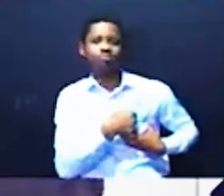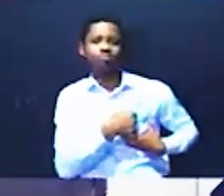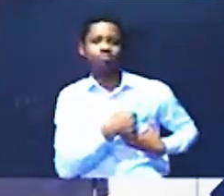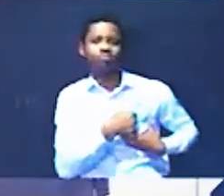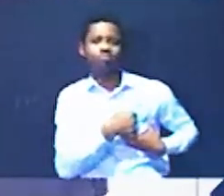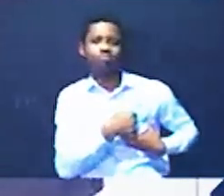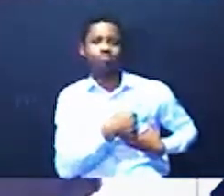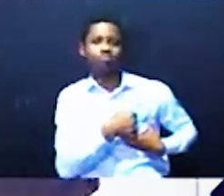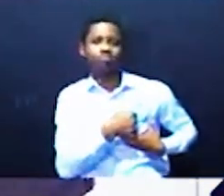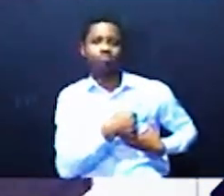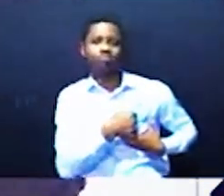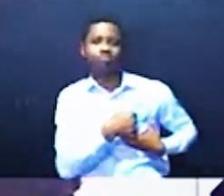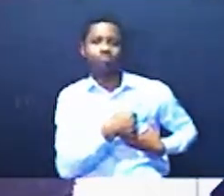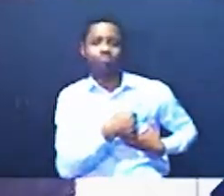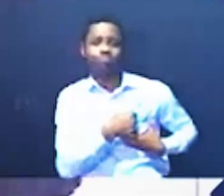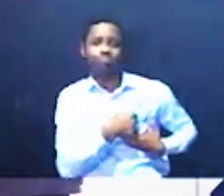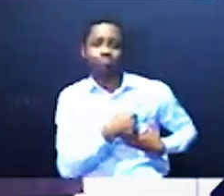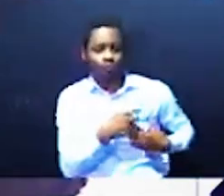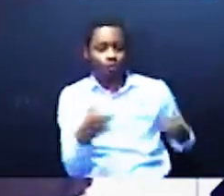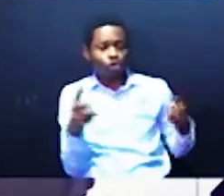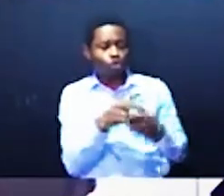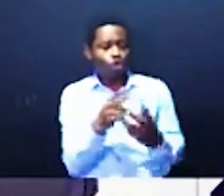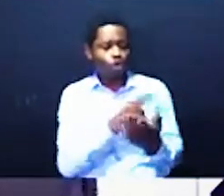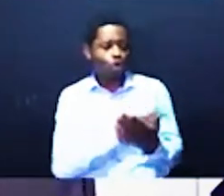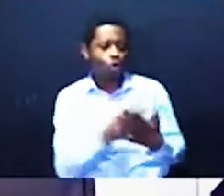a life that the Holy Spirit